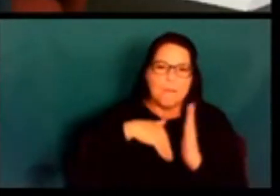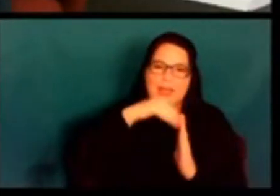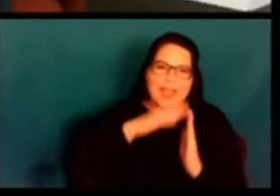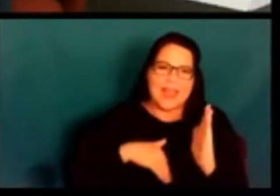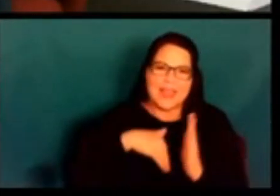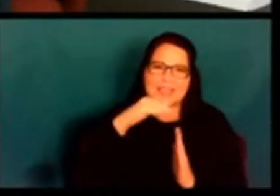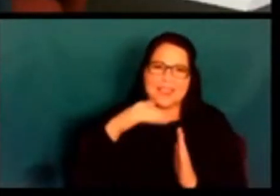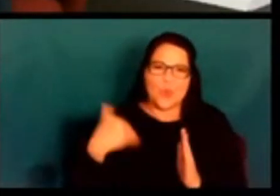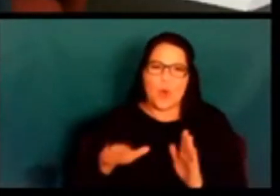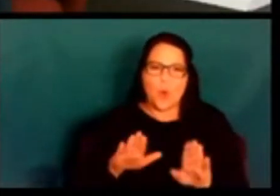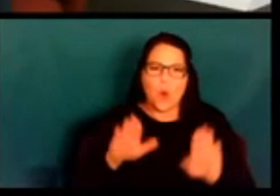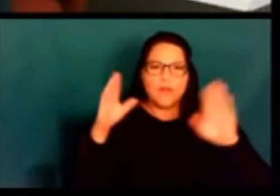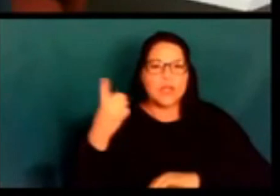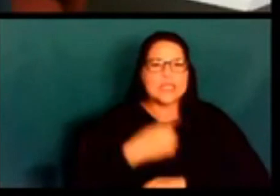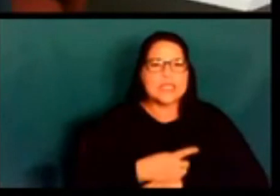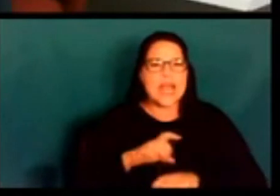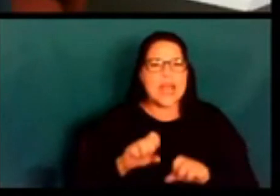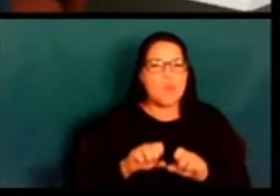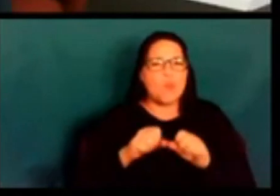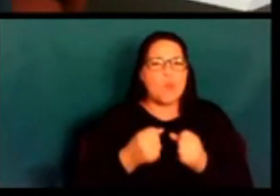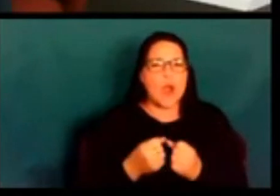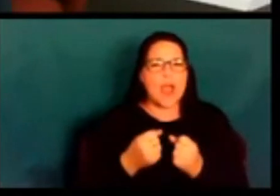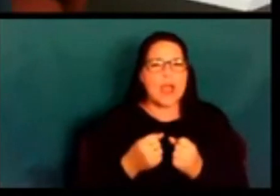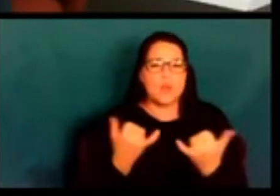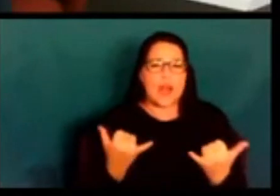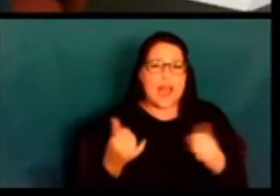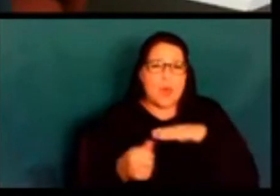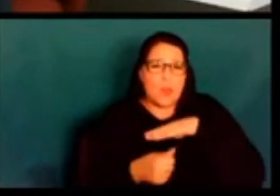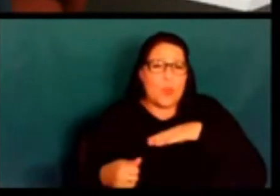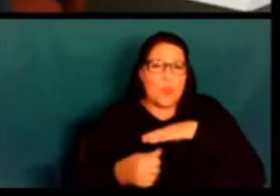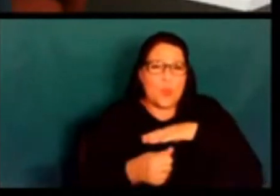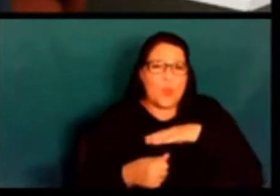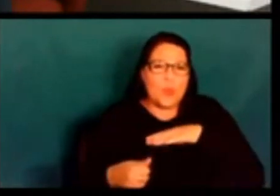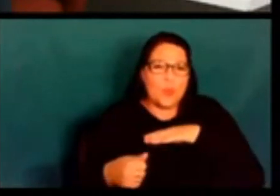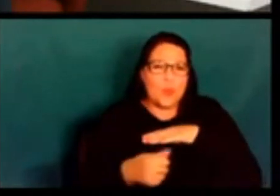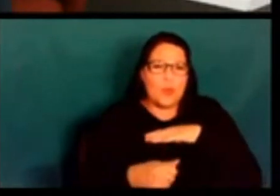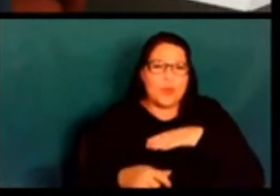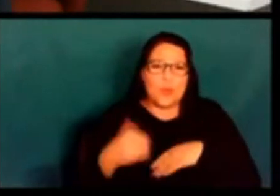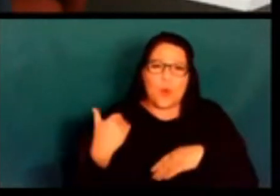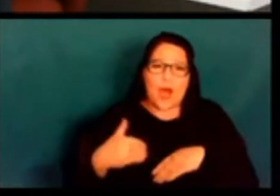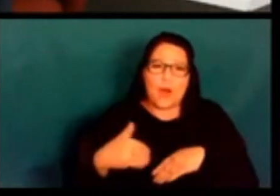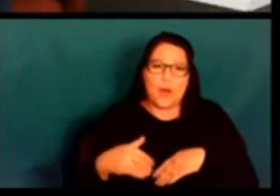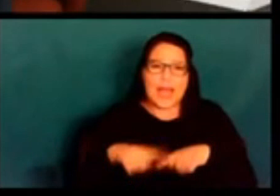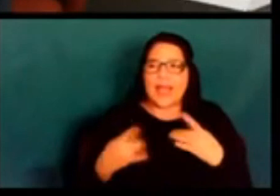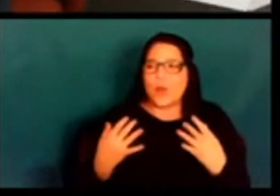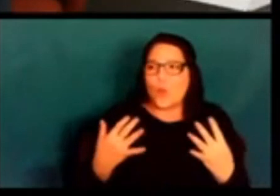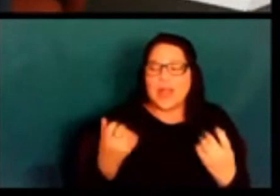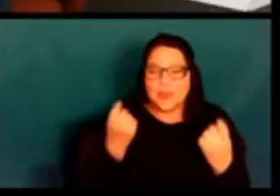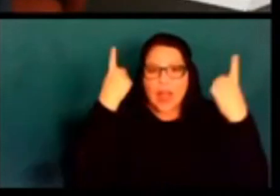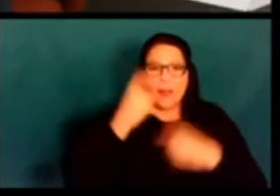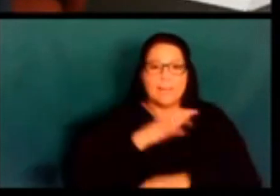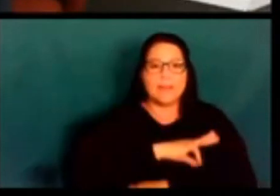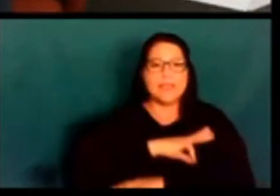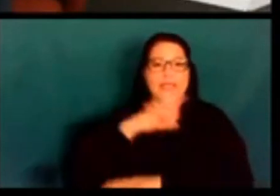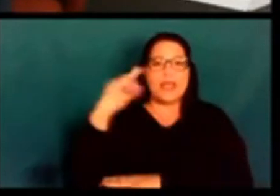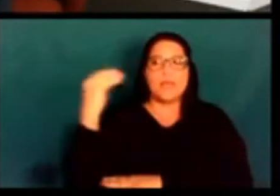for daybreak now. So the question, I can't go nowhere. It really is. I can't wait to wake up,